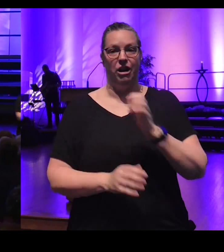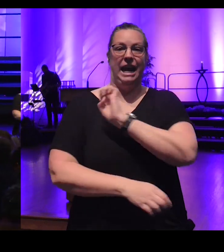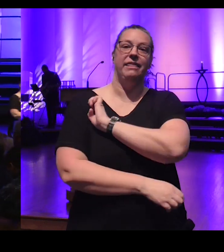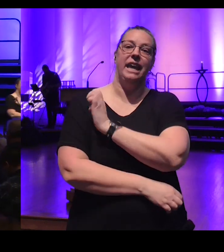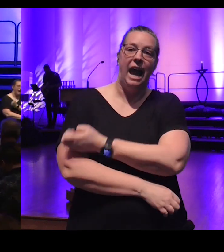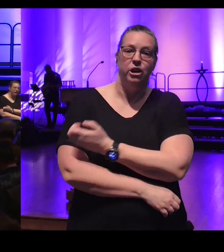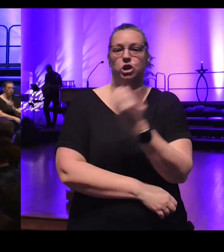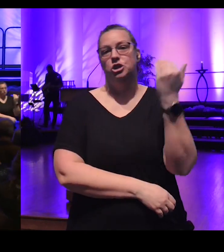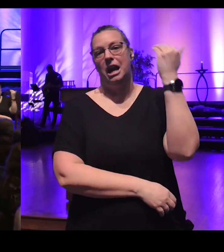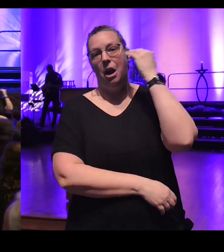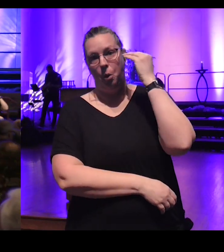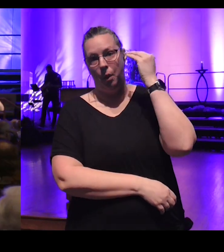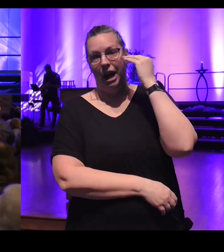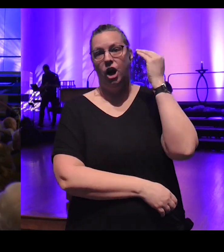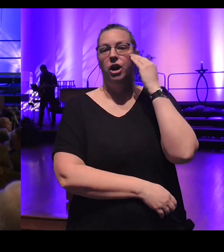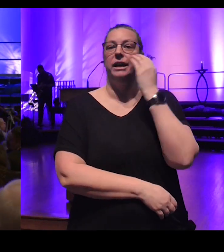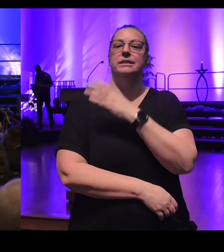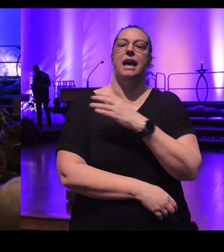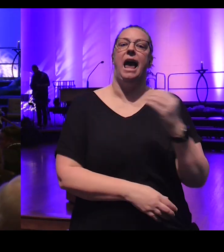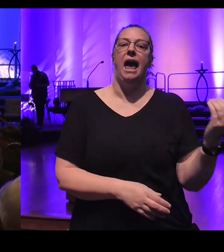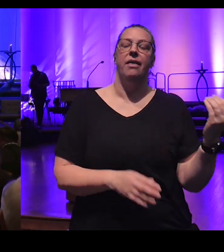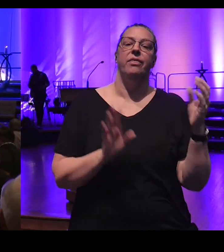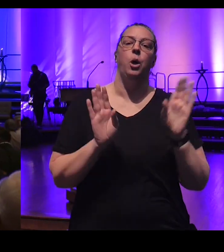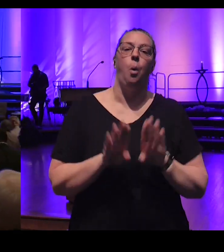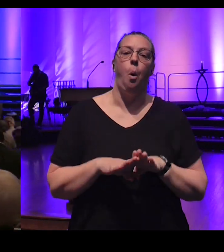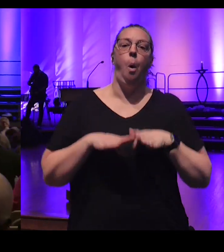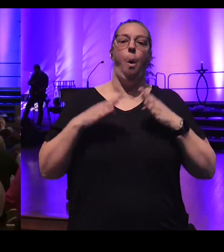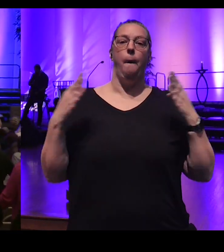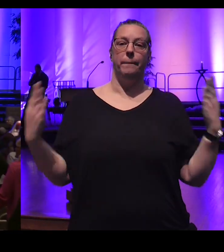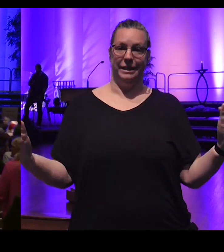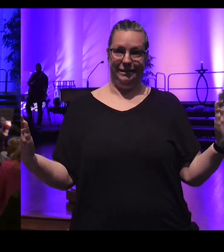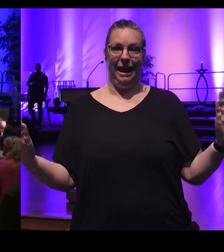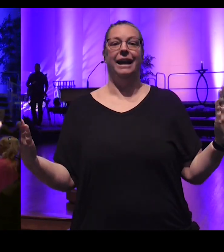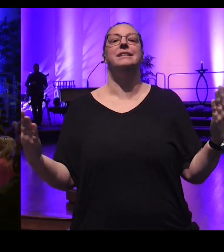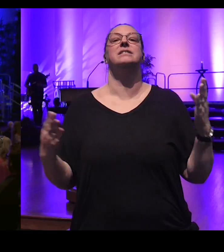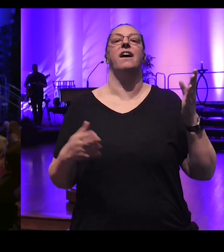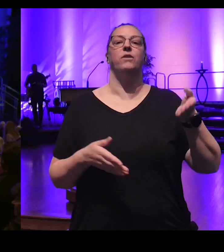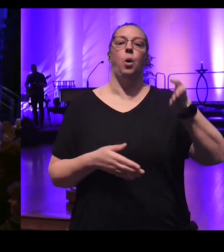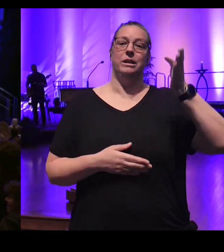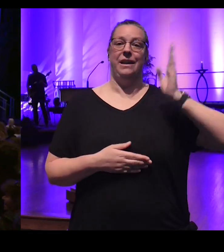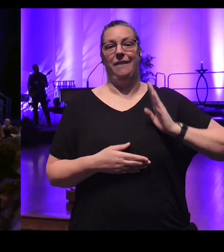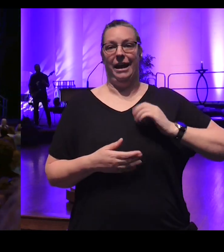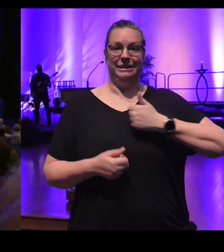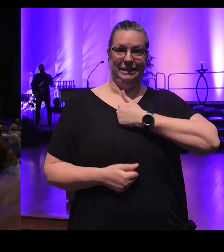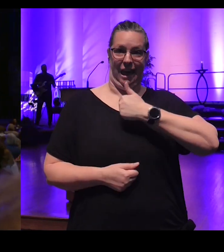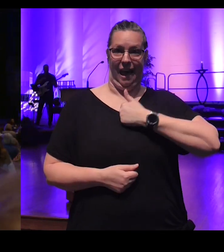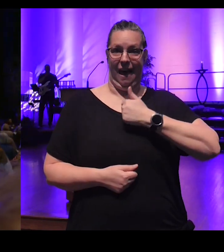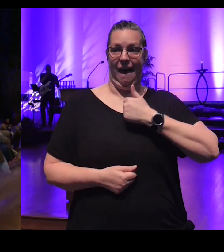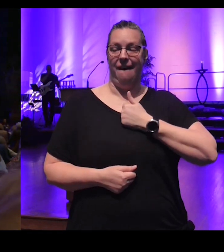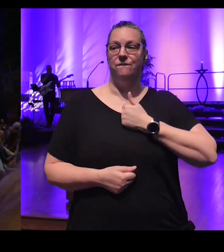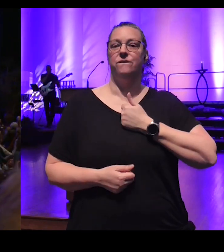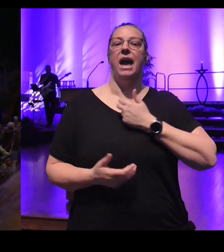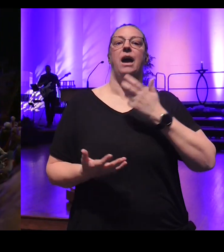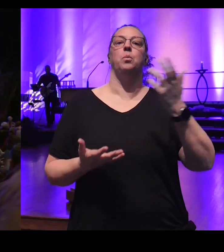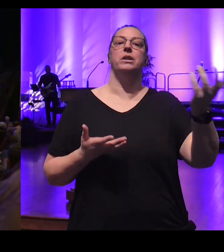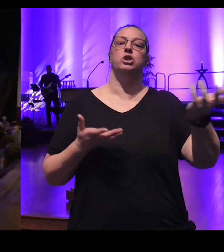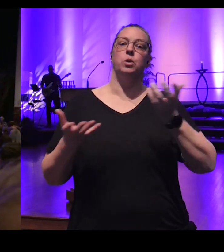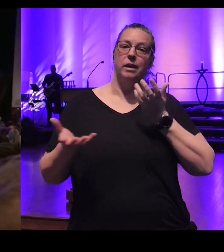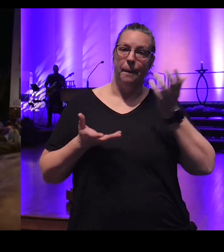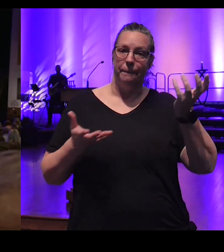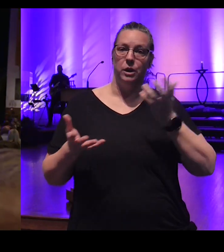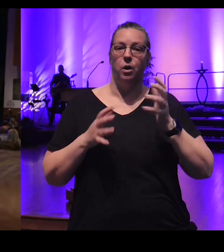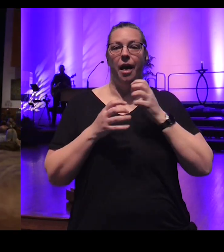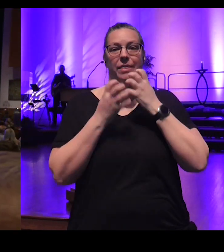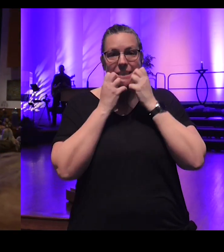energy, the awareness, and the open aperture of your divine self and what you commune on the